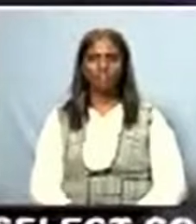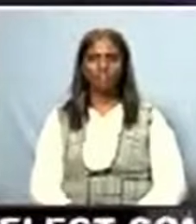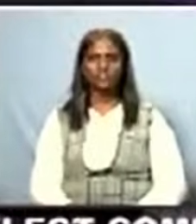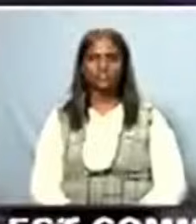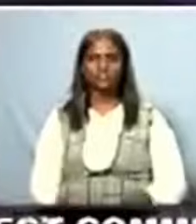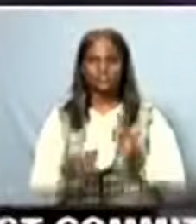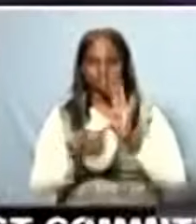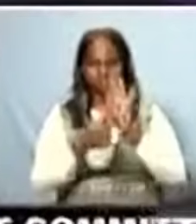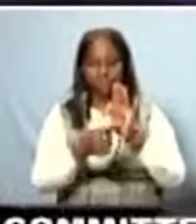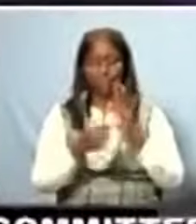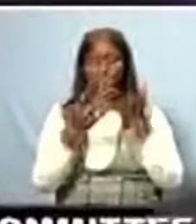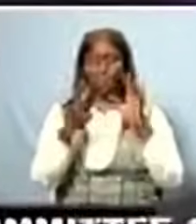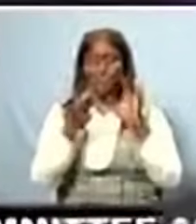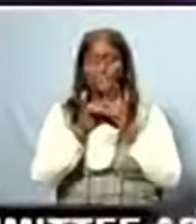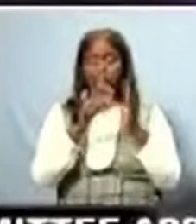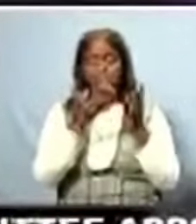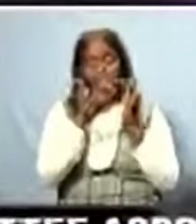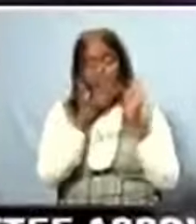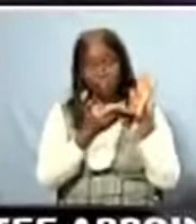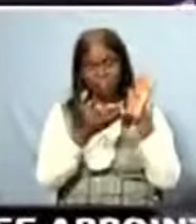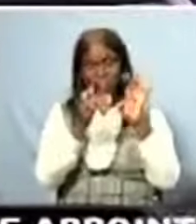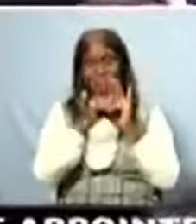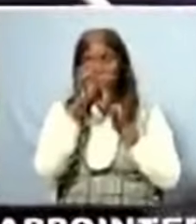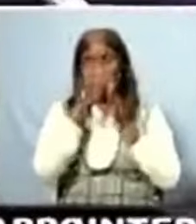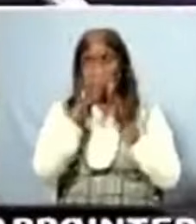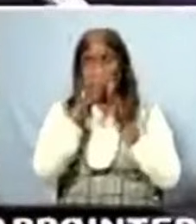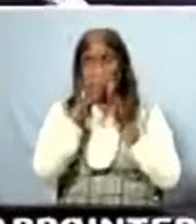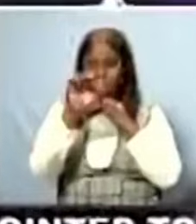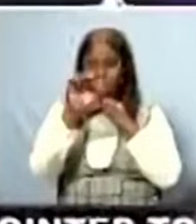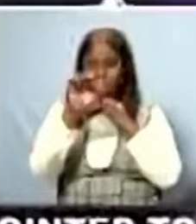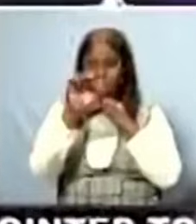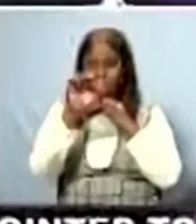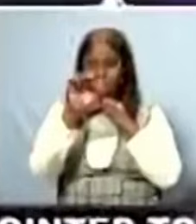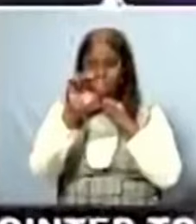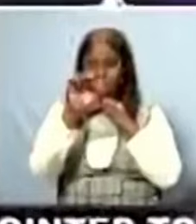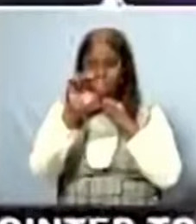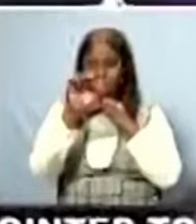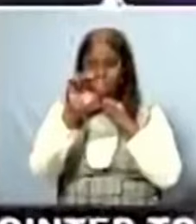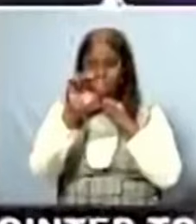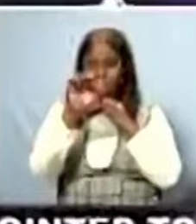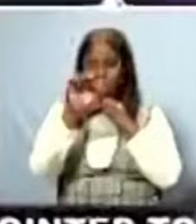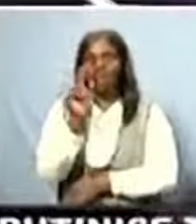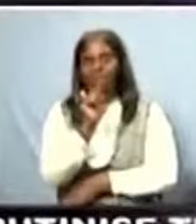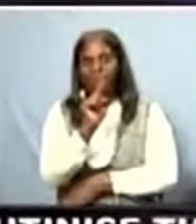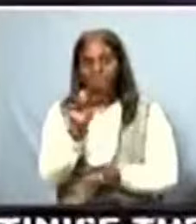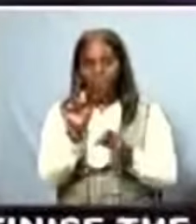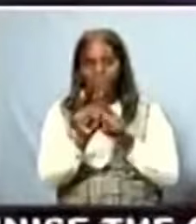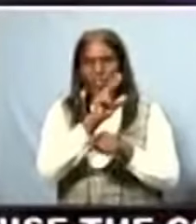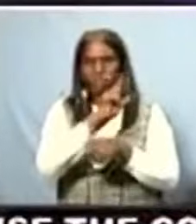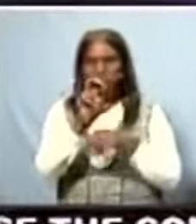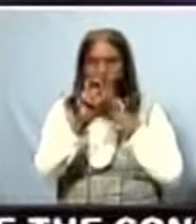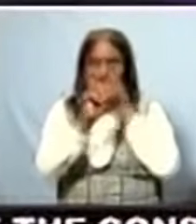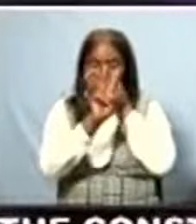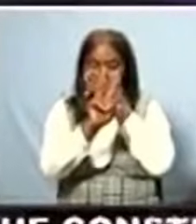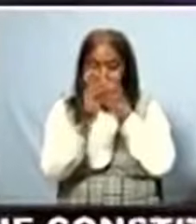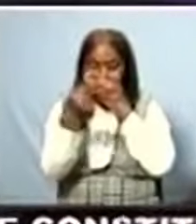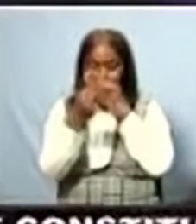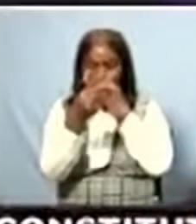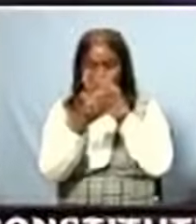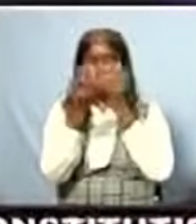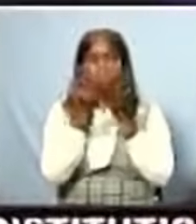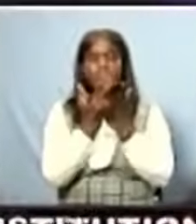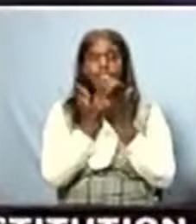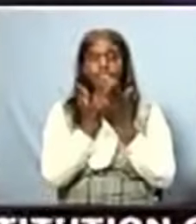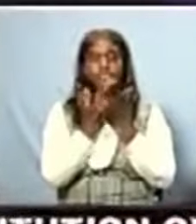so as indicated in 9 in clause 9 article 72, that is 2H, the proposal is